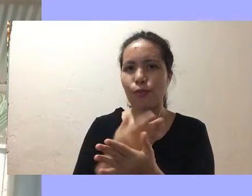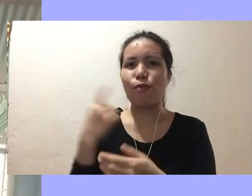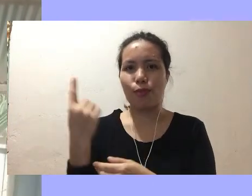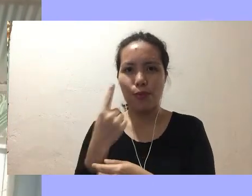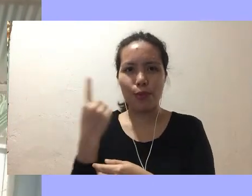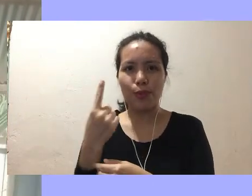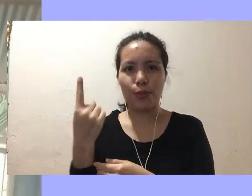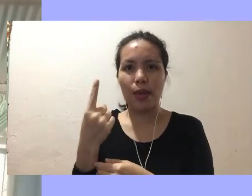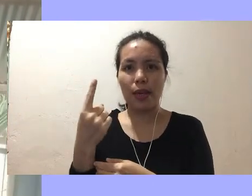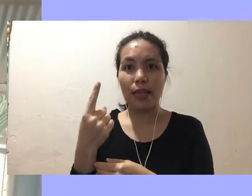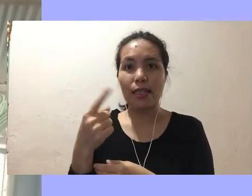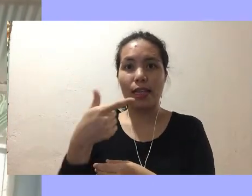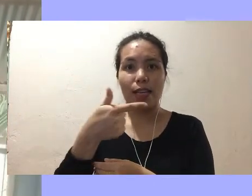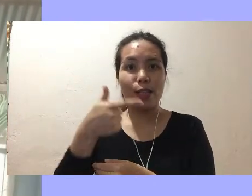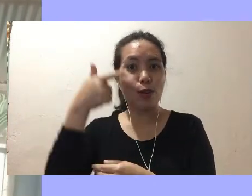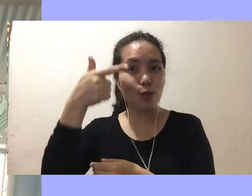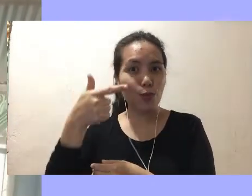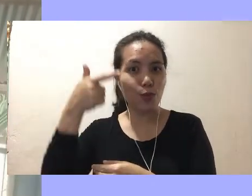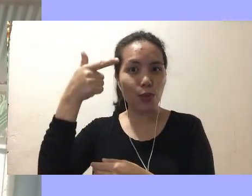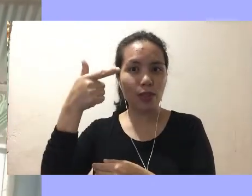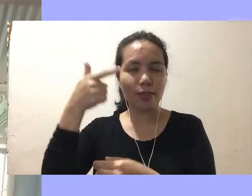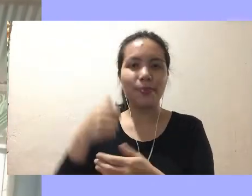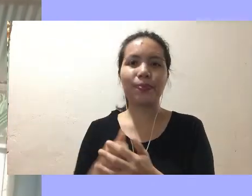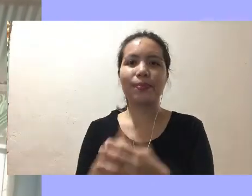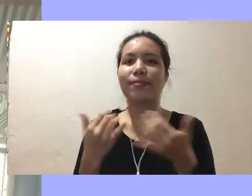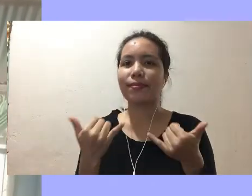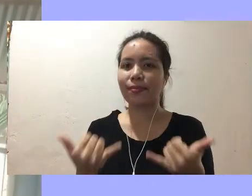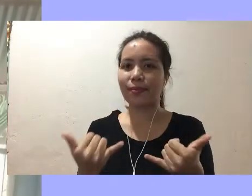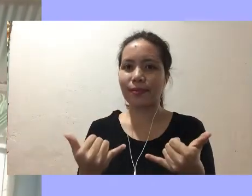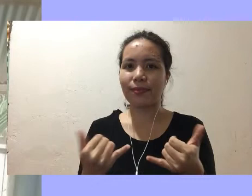vocabularies which can be found anytime at the Google.